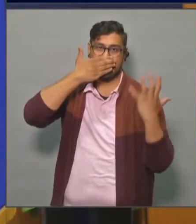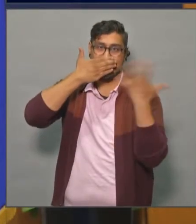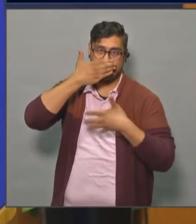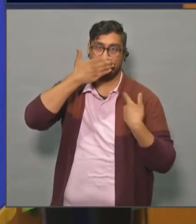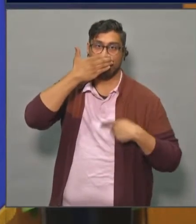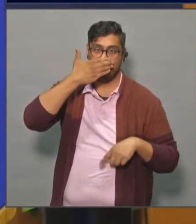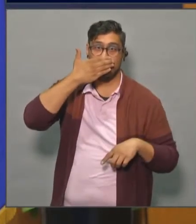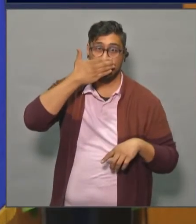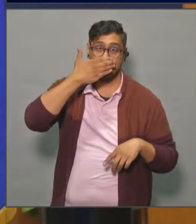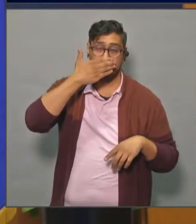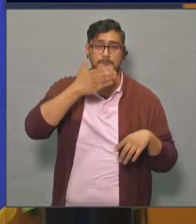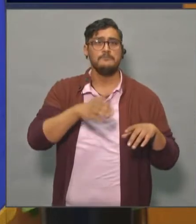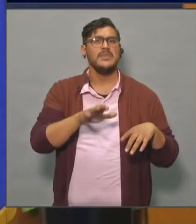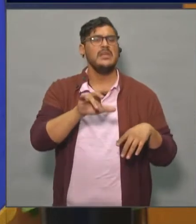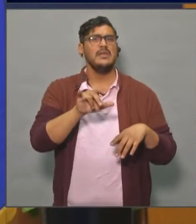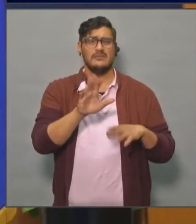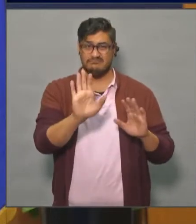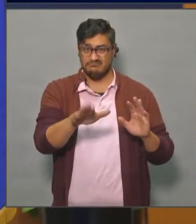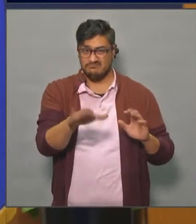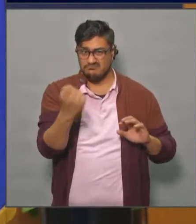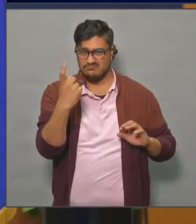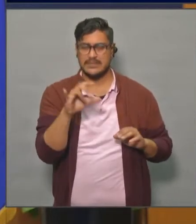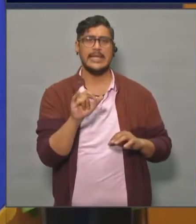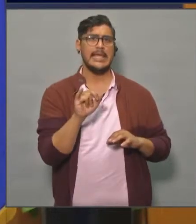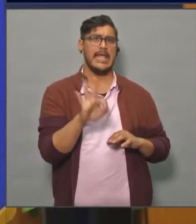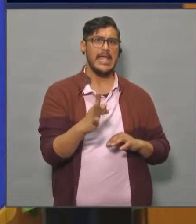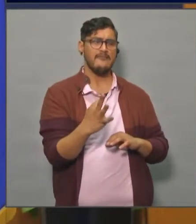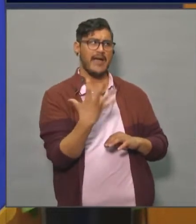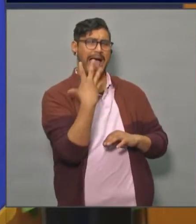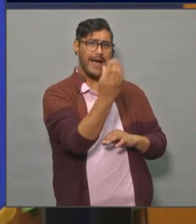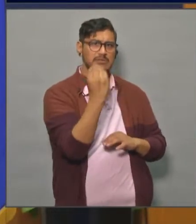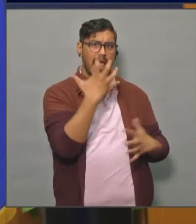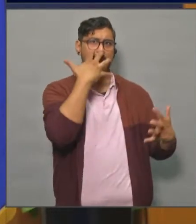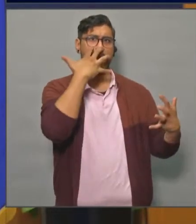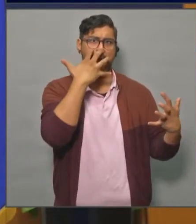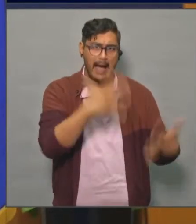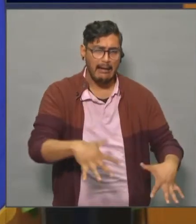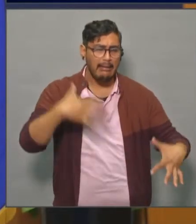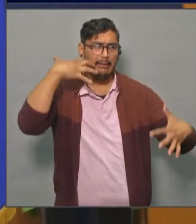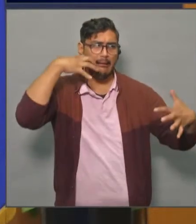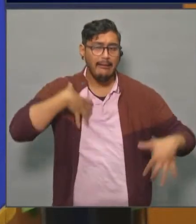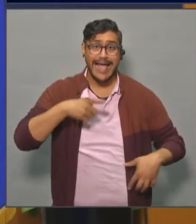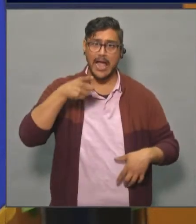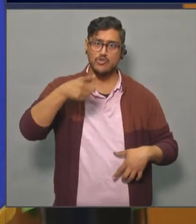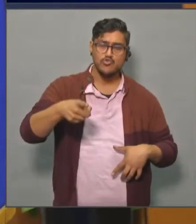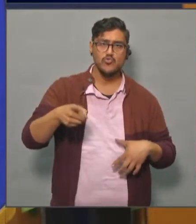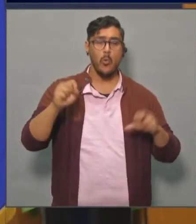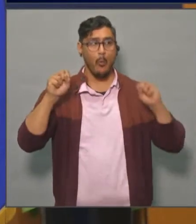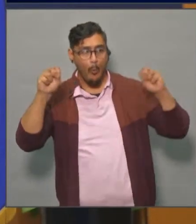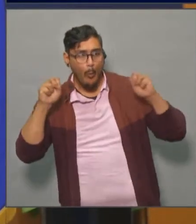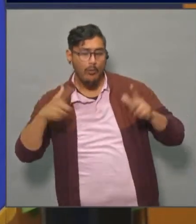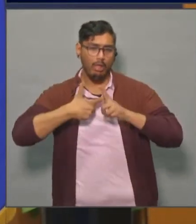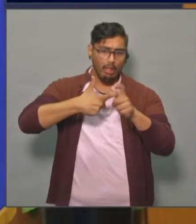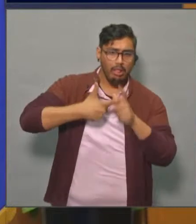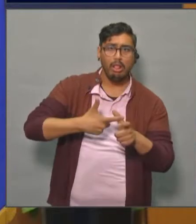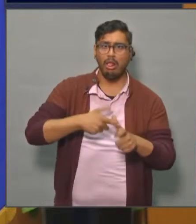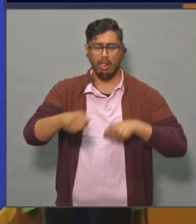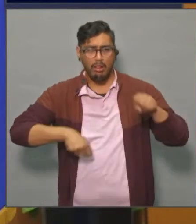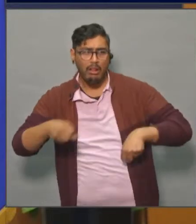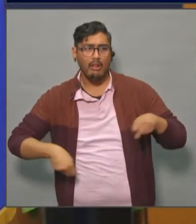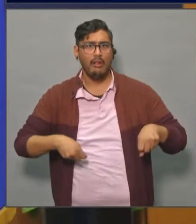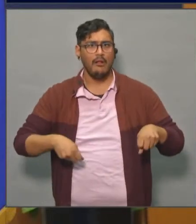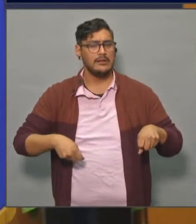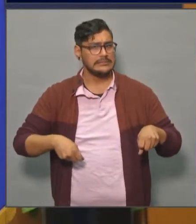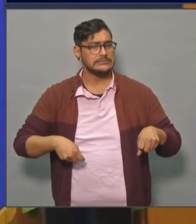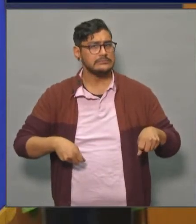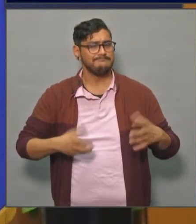is, if you're out in hot weather and you're exerting yourself, you know, please, if you are going to be around a lot of other